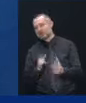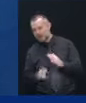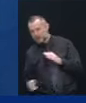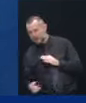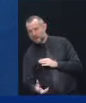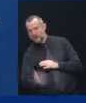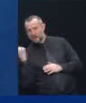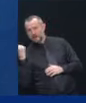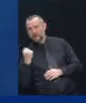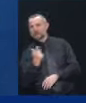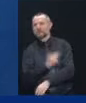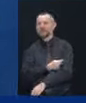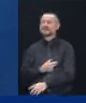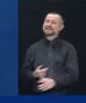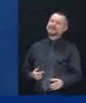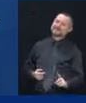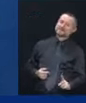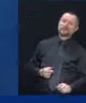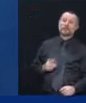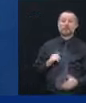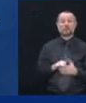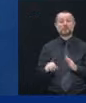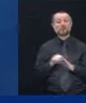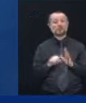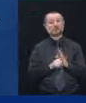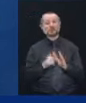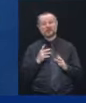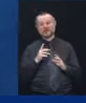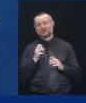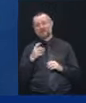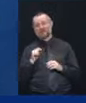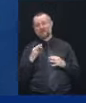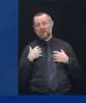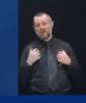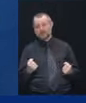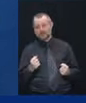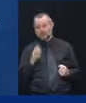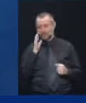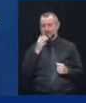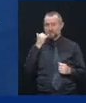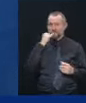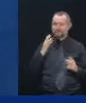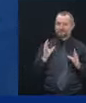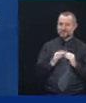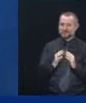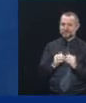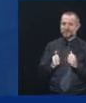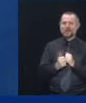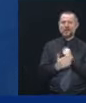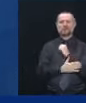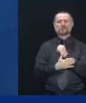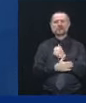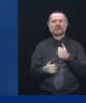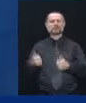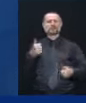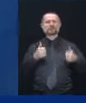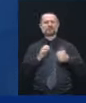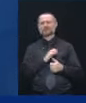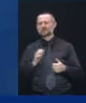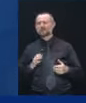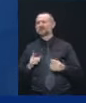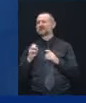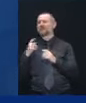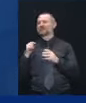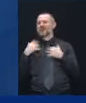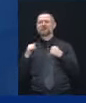State Department of Health will do a call with the county executives, local health departments to talk through and explain the comorbidity validation